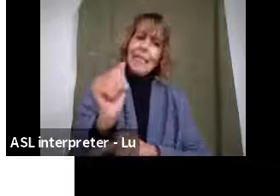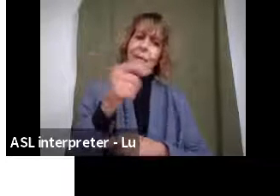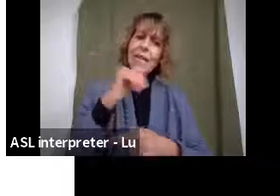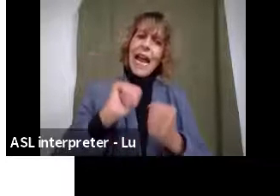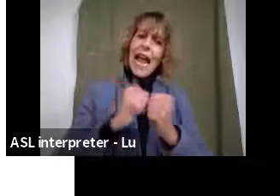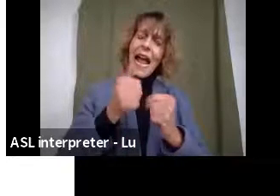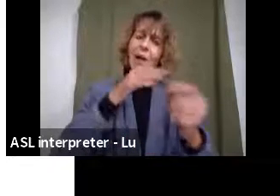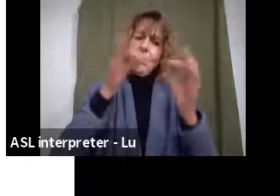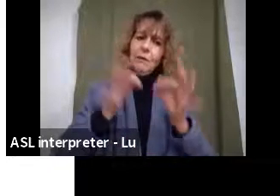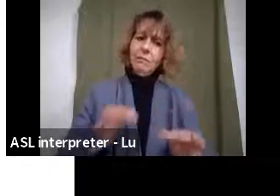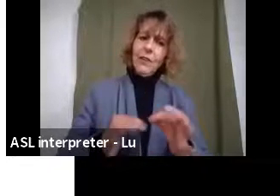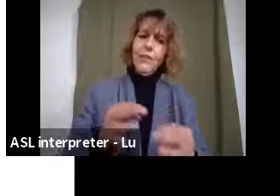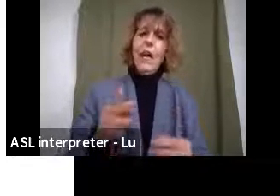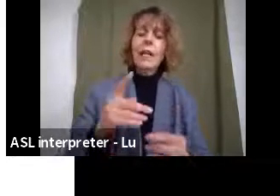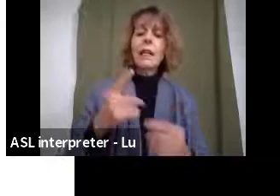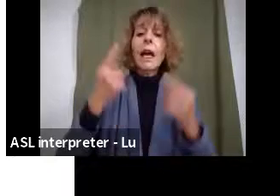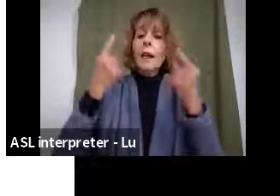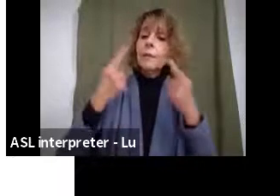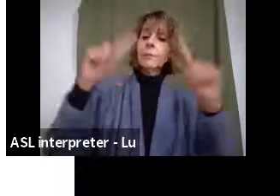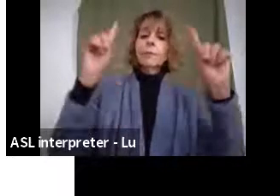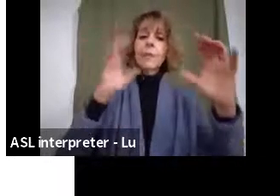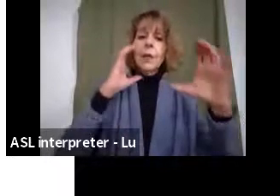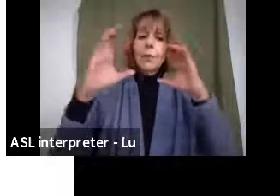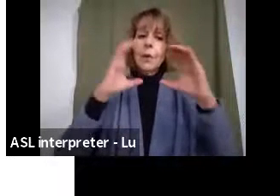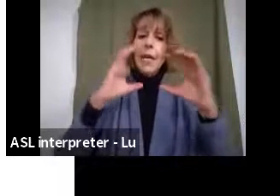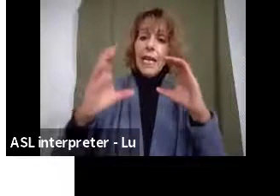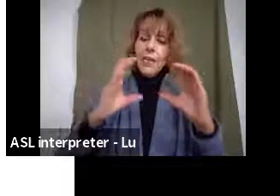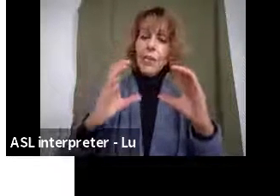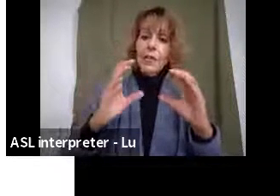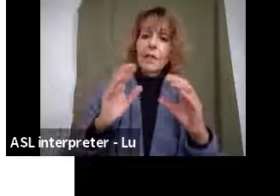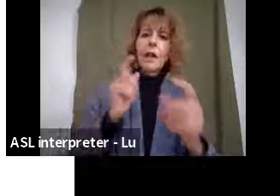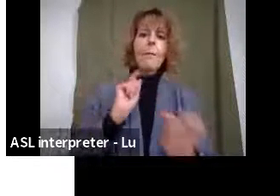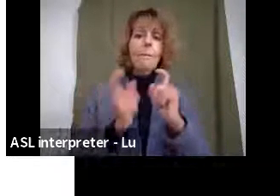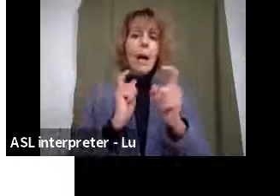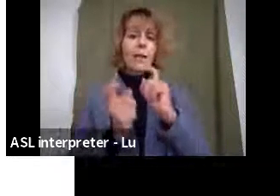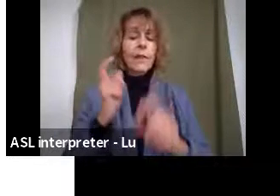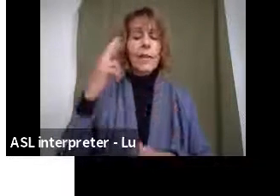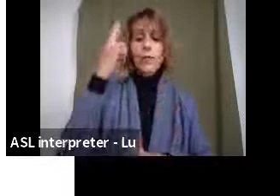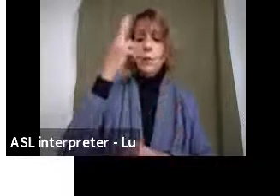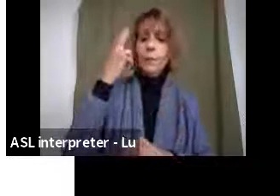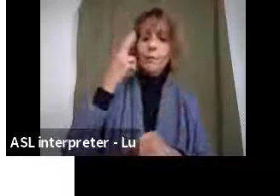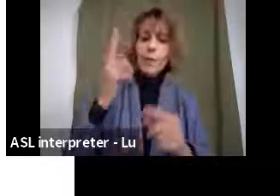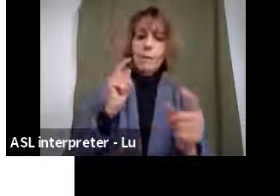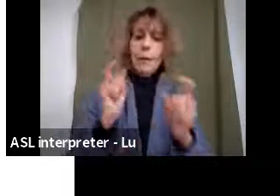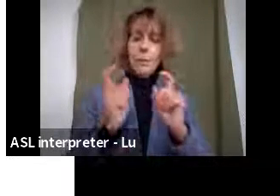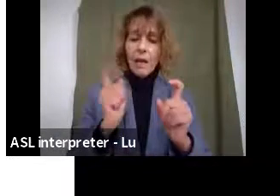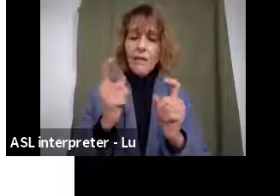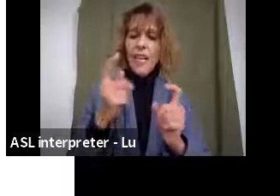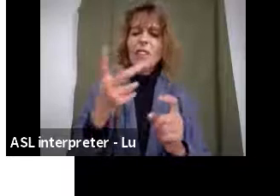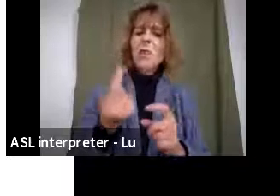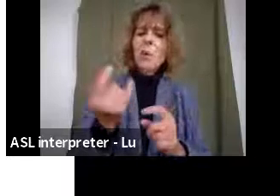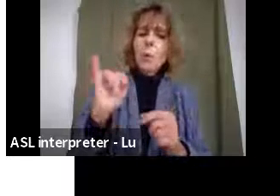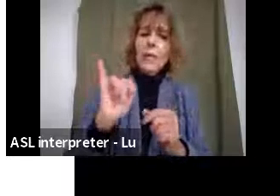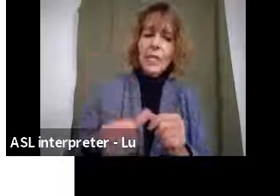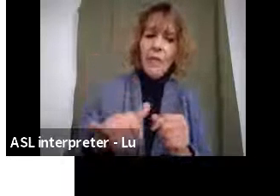reasonable modifications of policies, practices, or procedures so that people can participate, followed